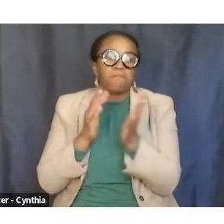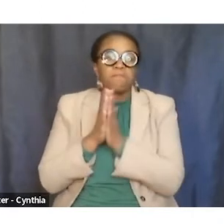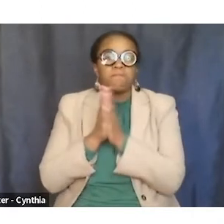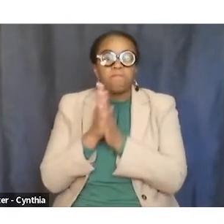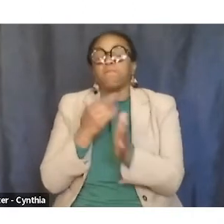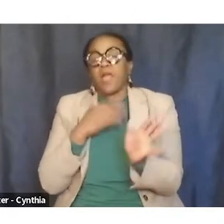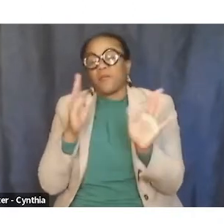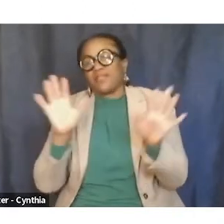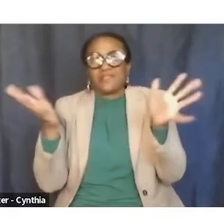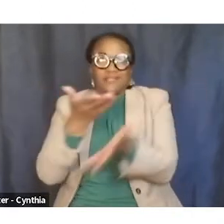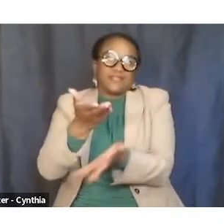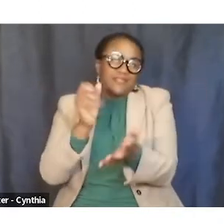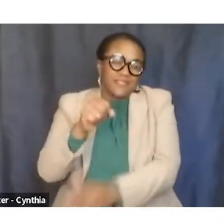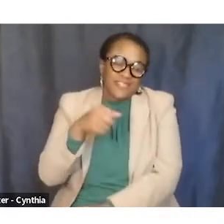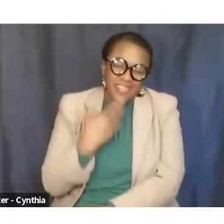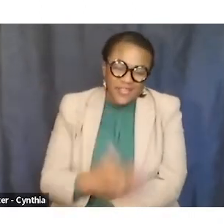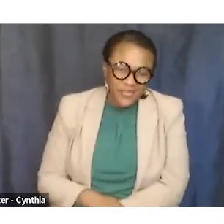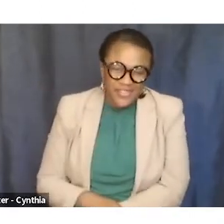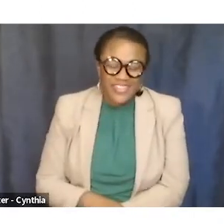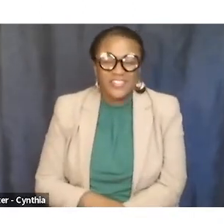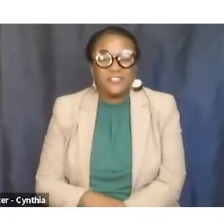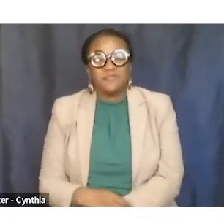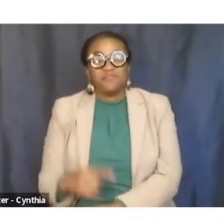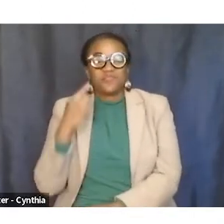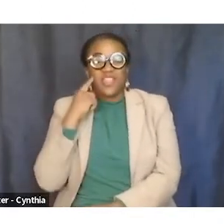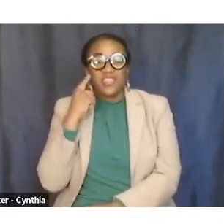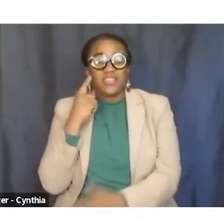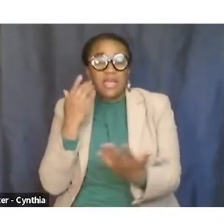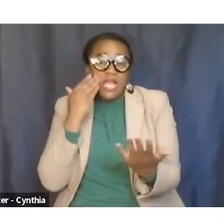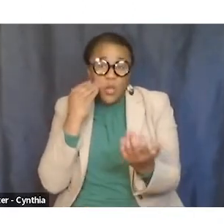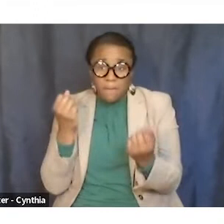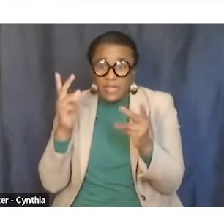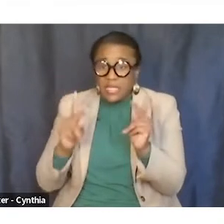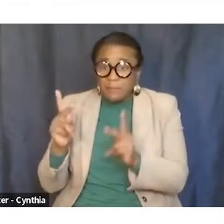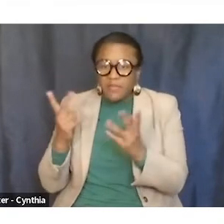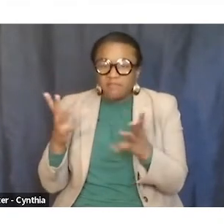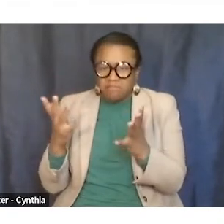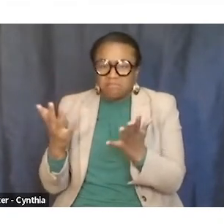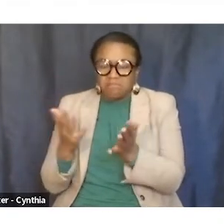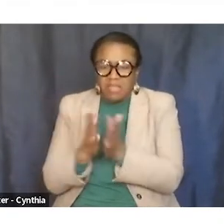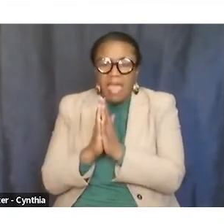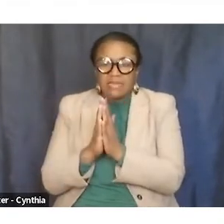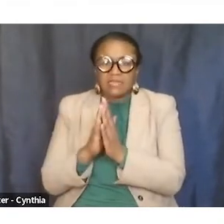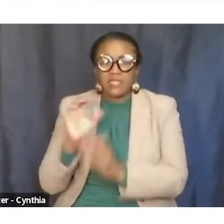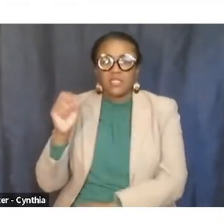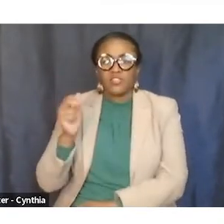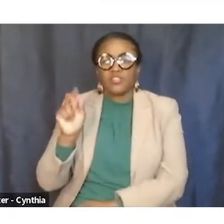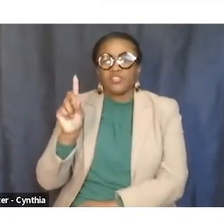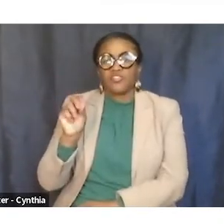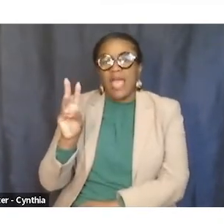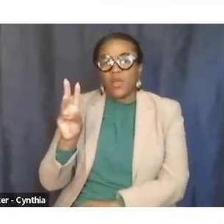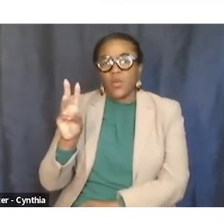will, yeah, thank you. So I think, I know that a lot of people have asked about shadow banning, but I'm